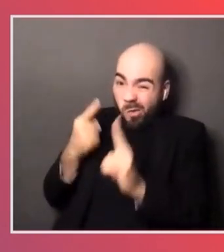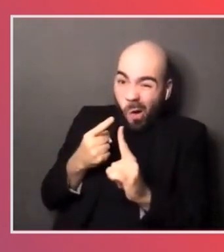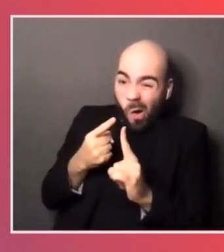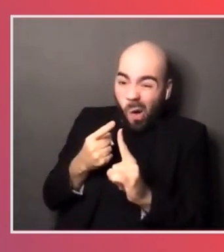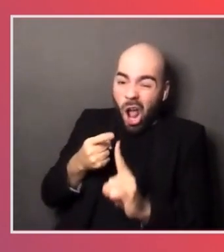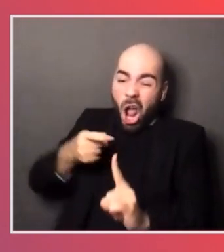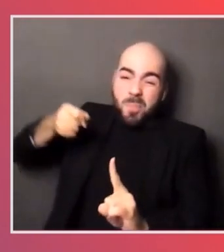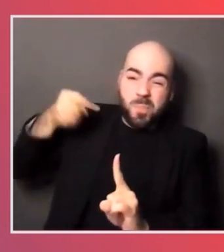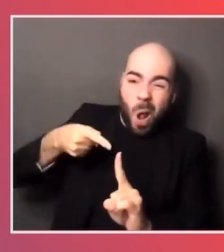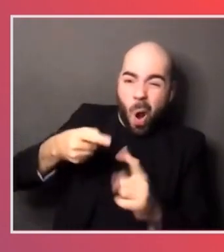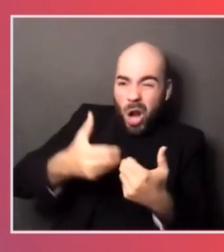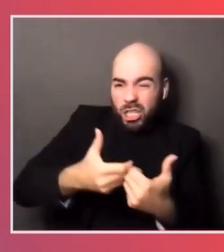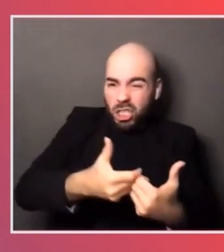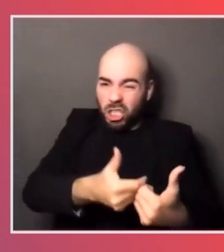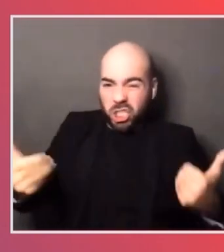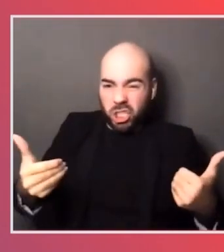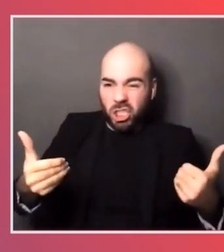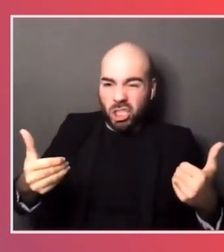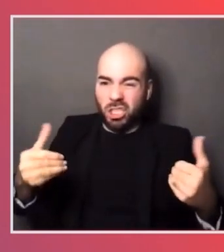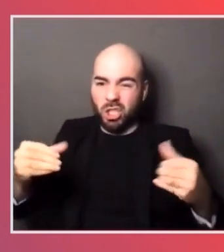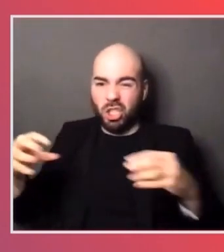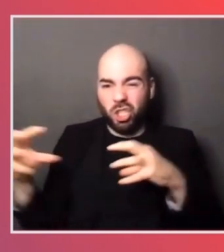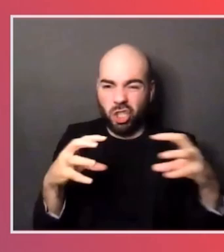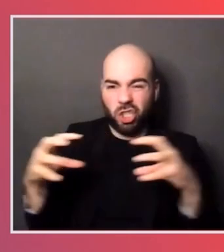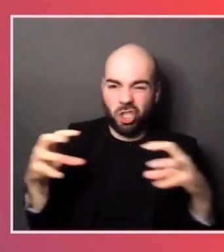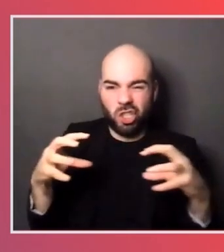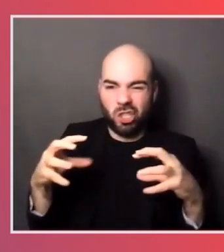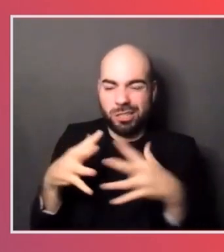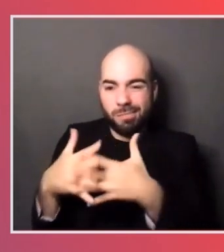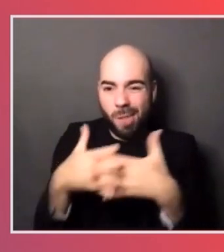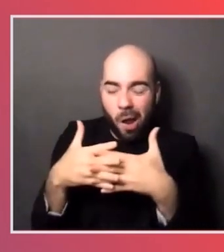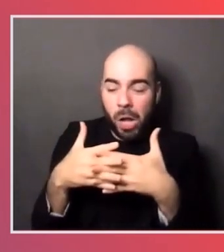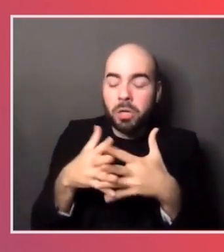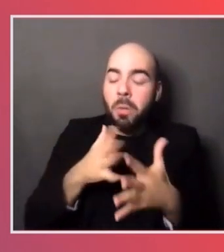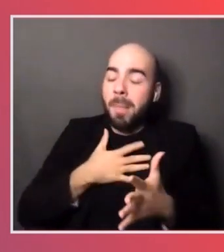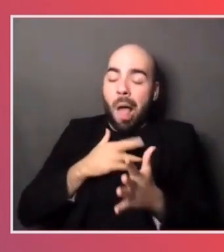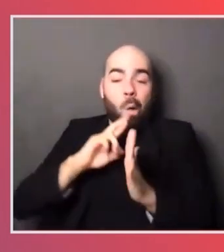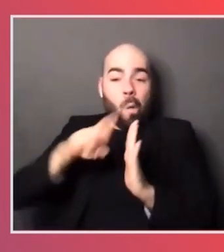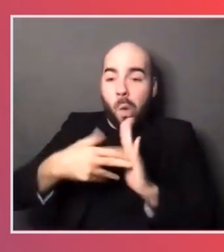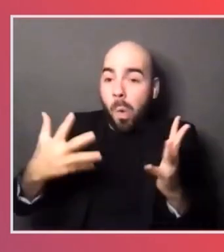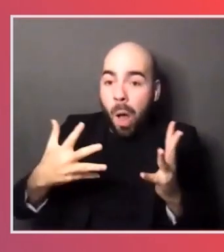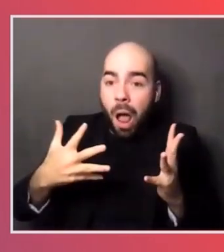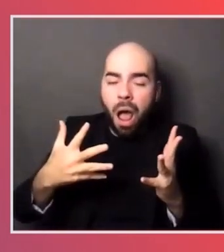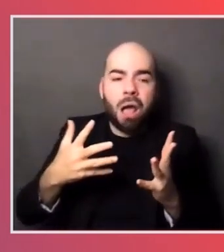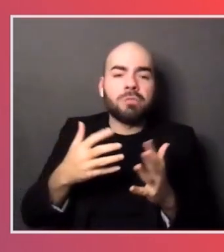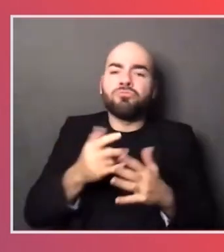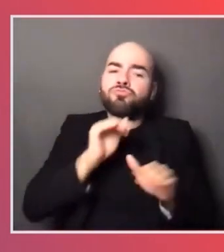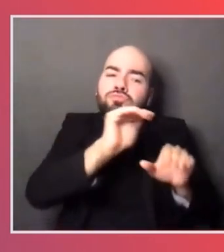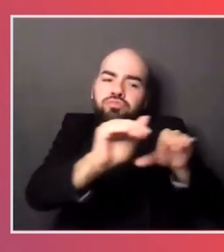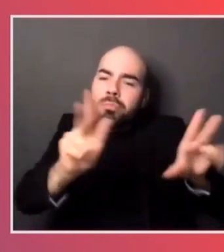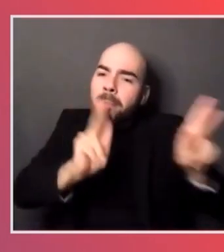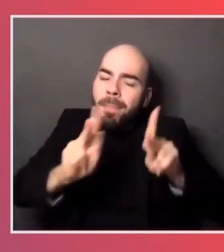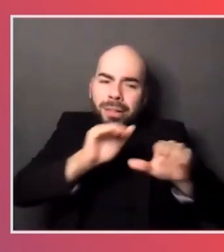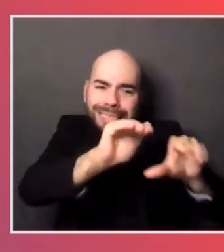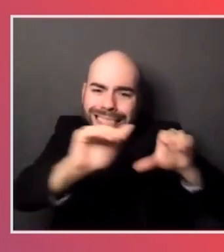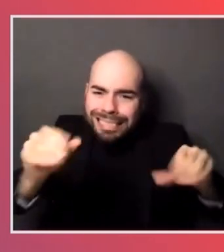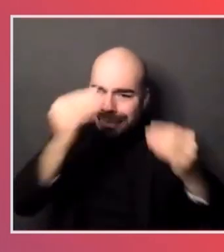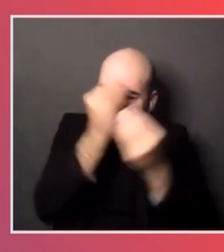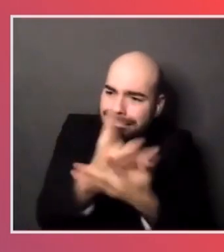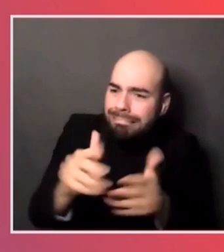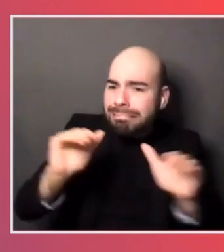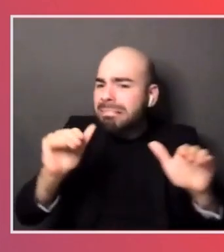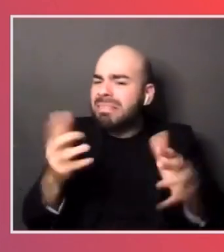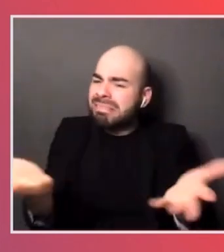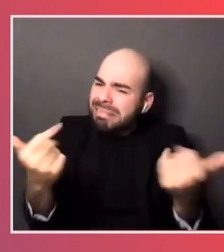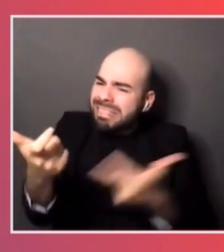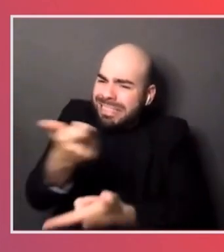about trying to just get people engaged and just try to, you know, I think a lot of people are turning off because